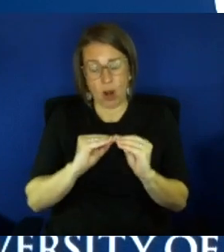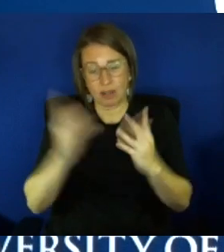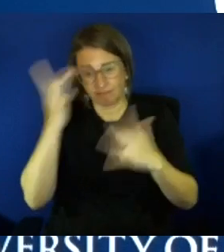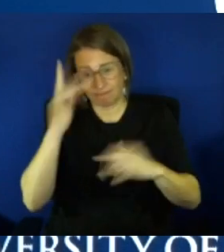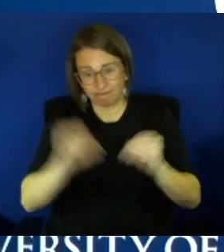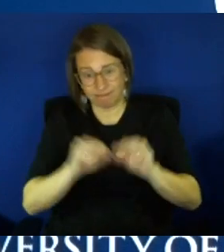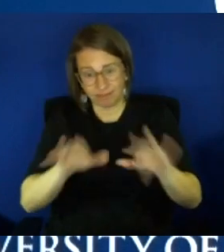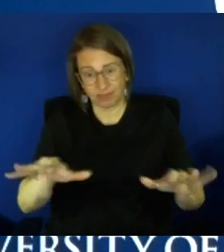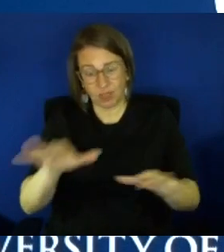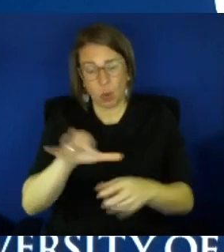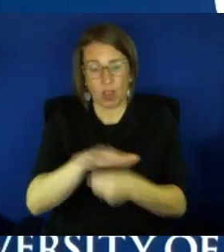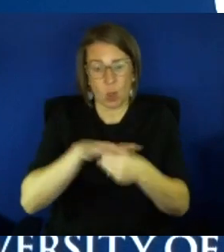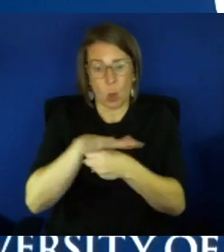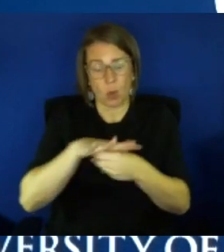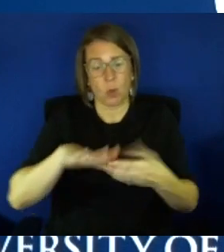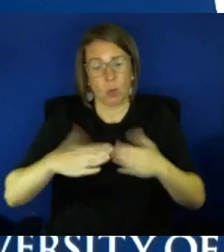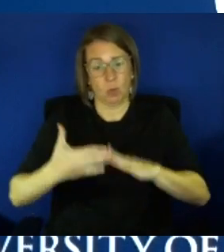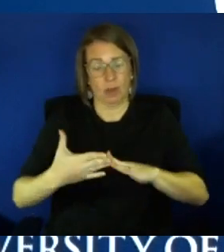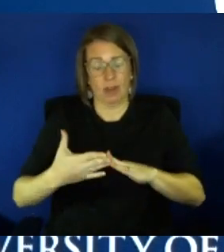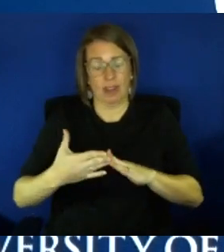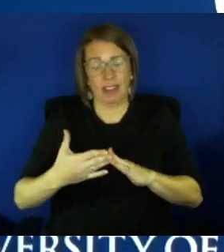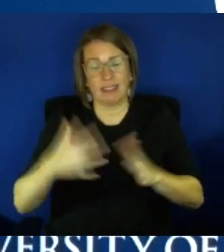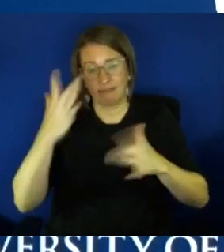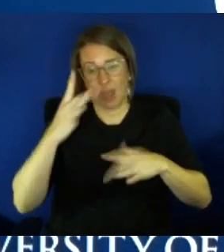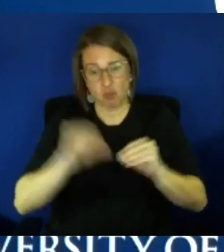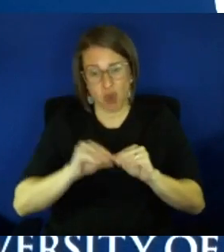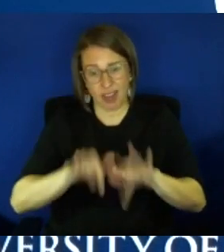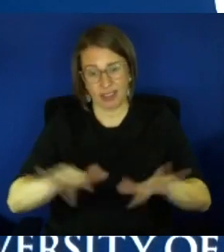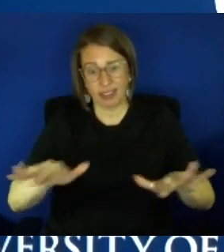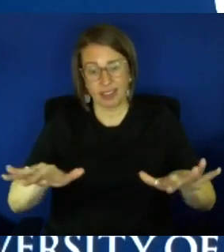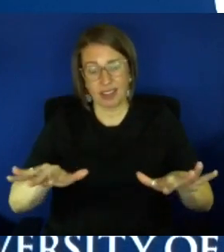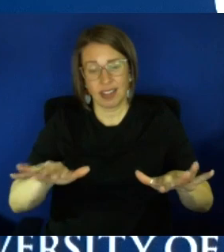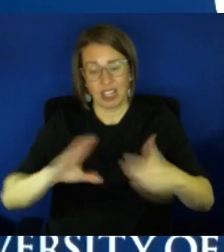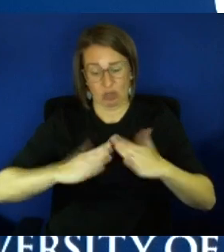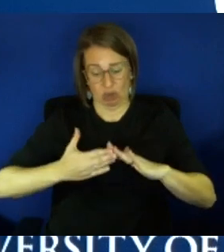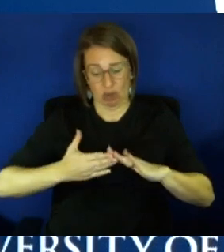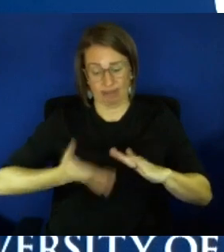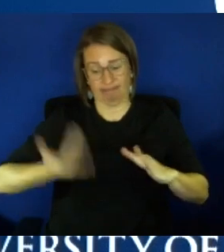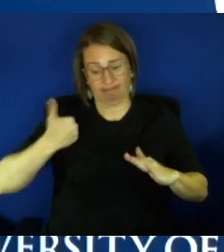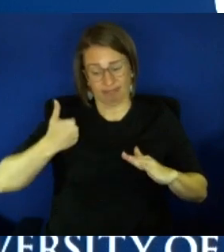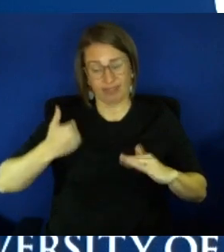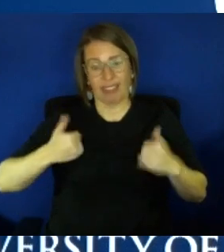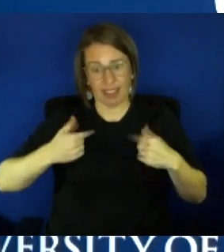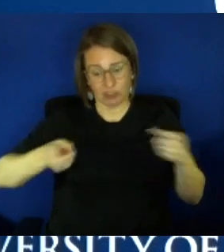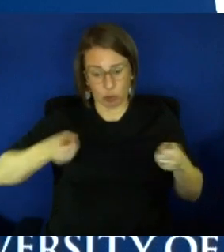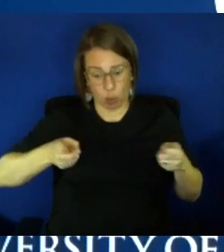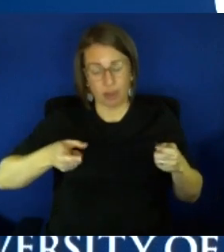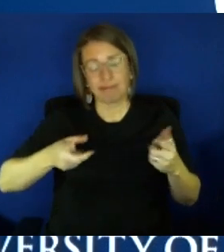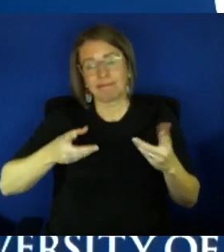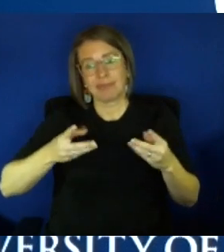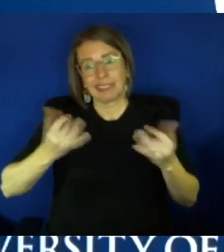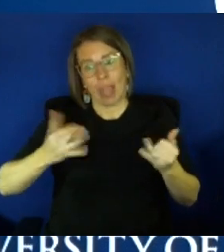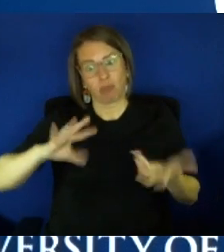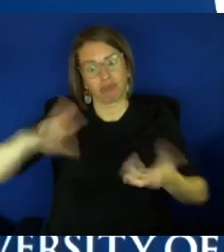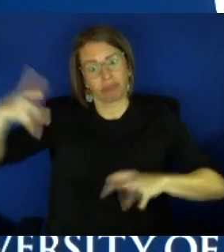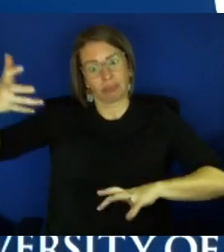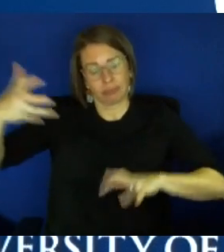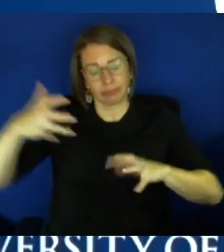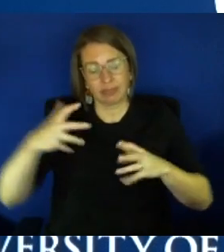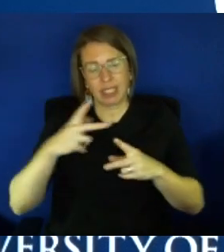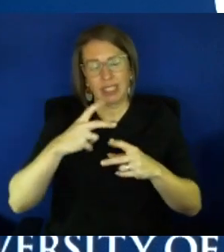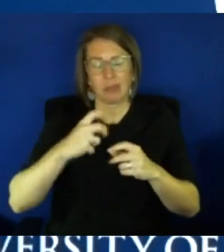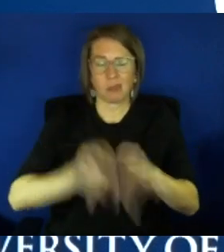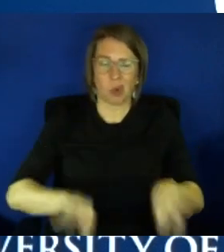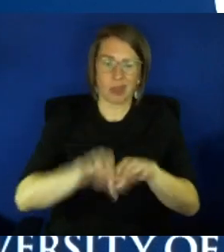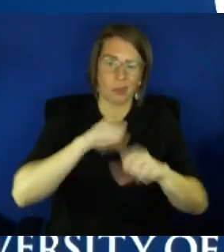local community outbreaks of diseases that we had normally had under control. So it's very important to protect you, your family,